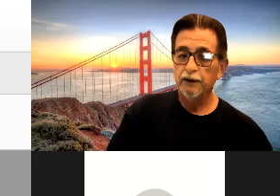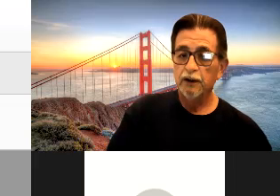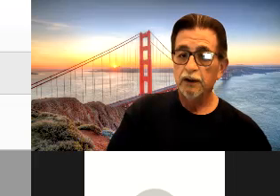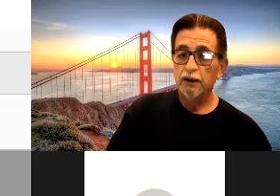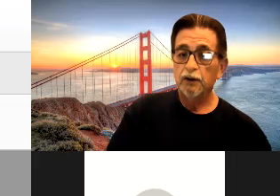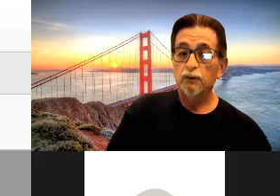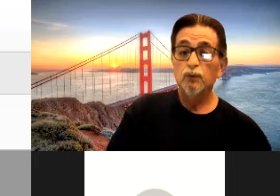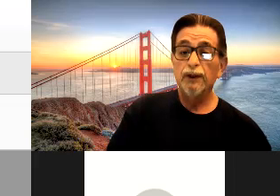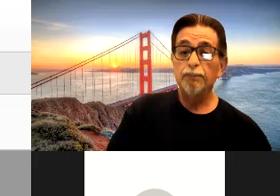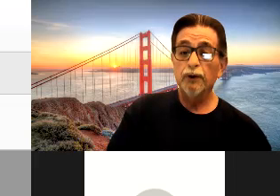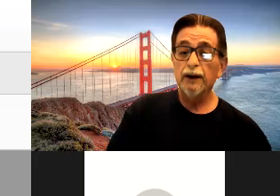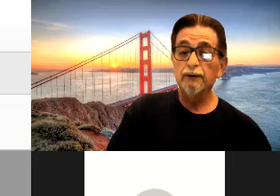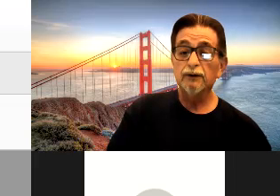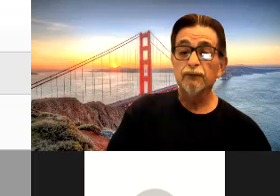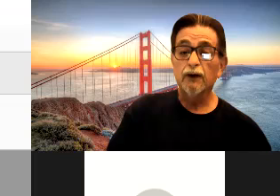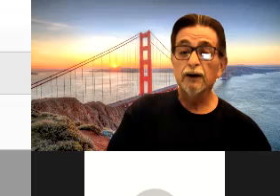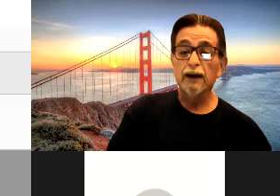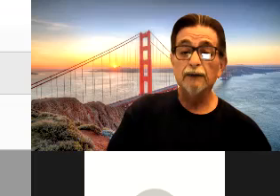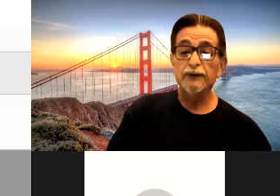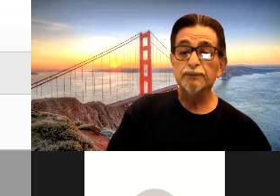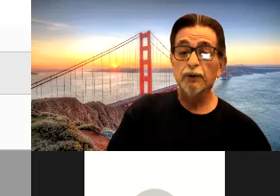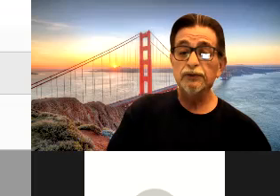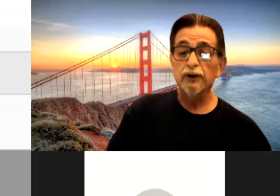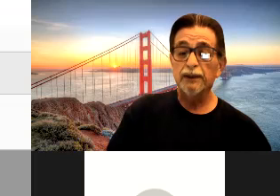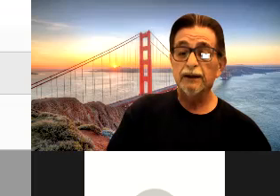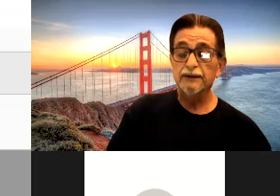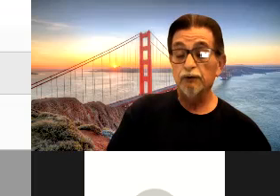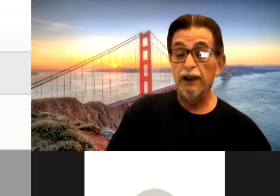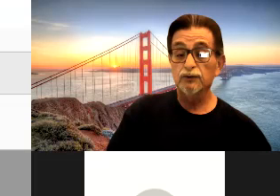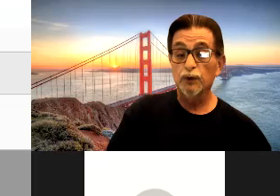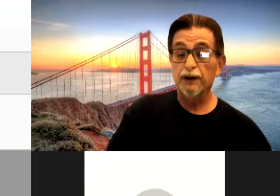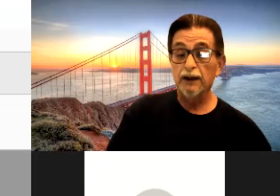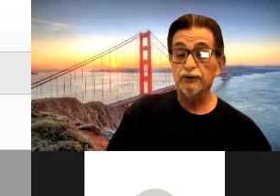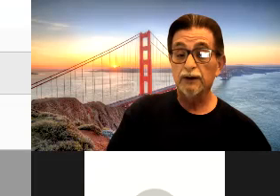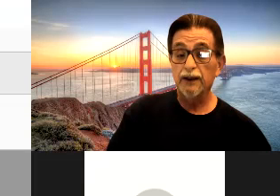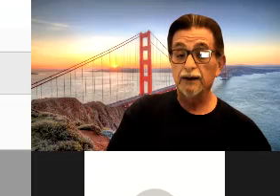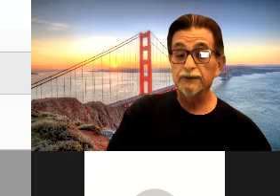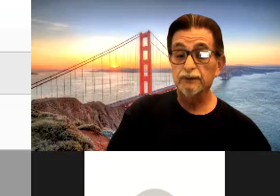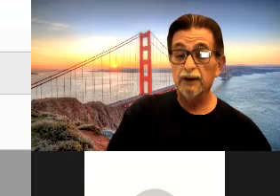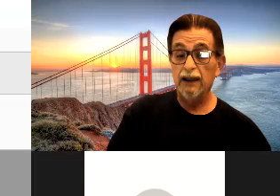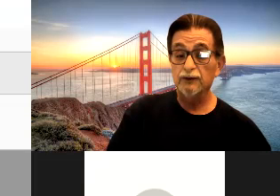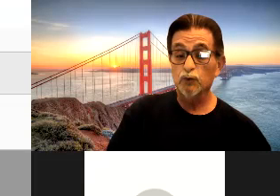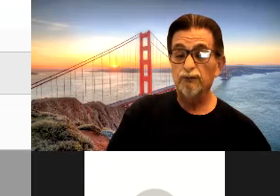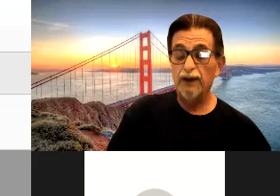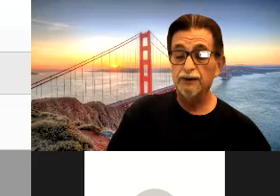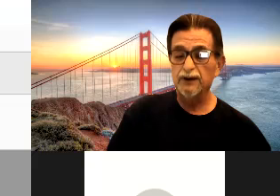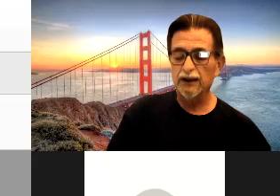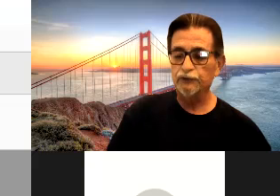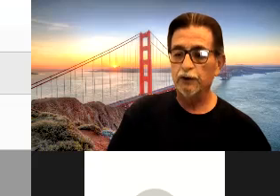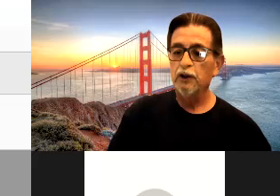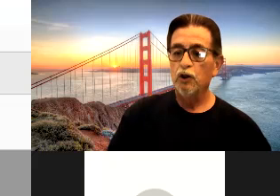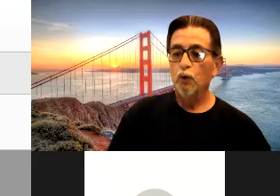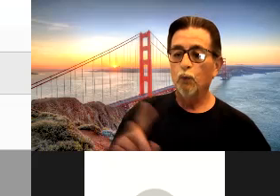second. We put it in the far left. It's put there because it only has one electron. Hence, it has one